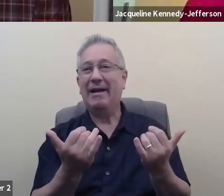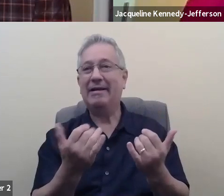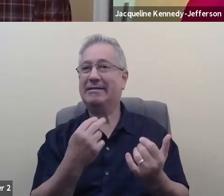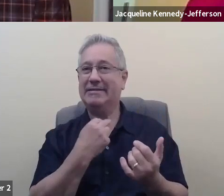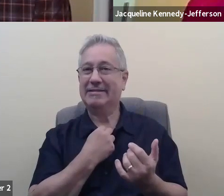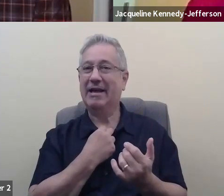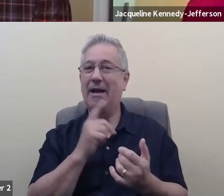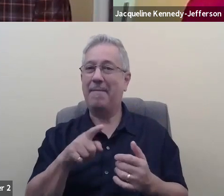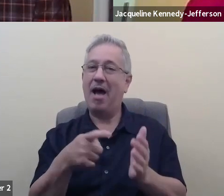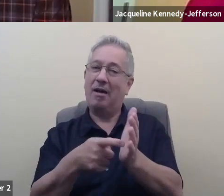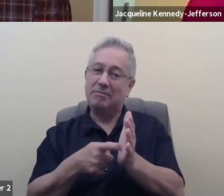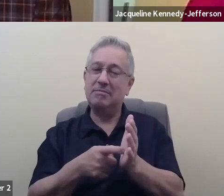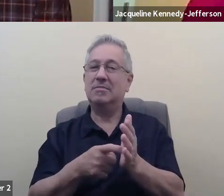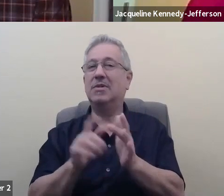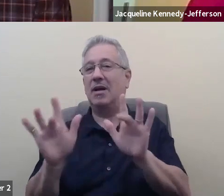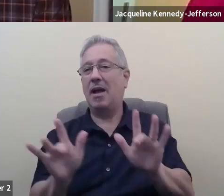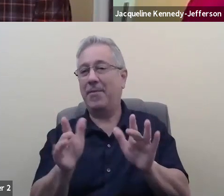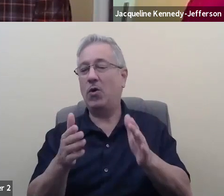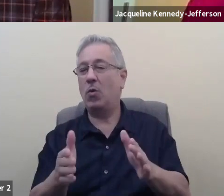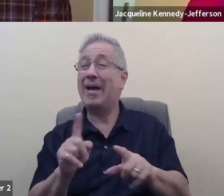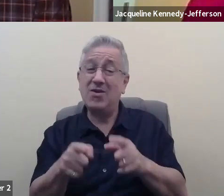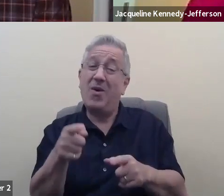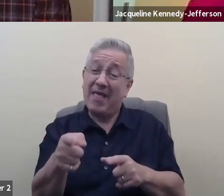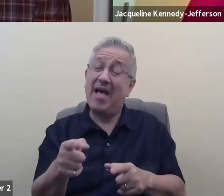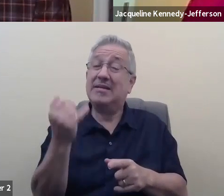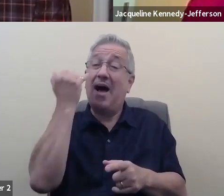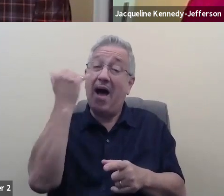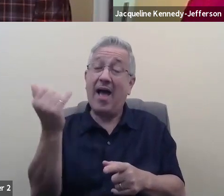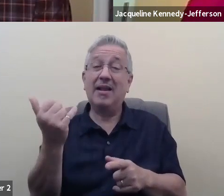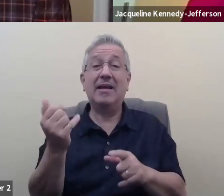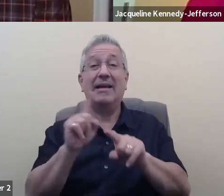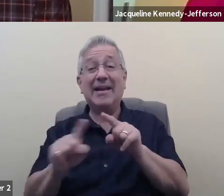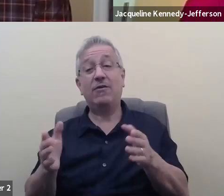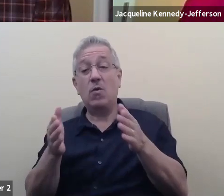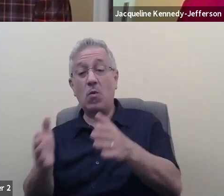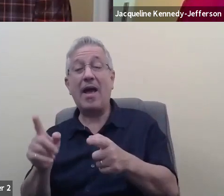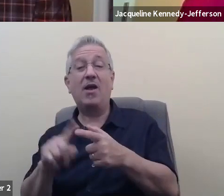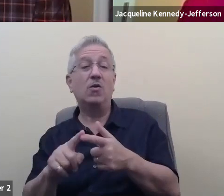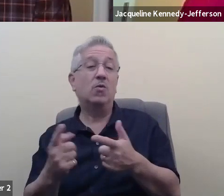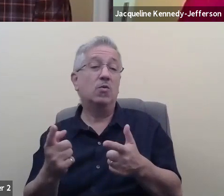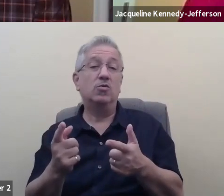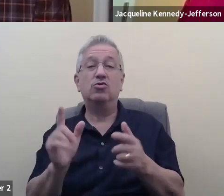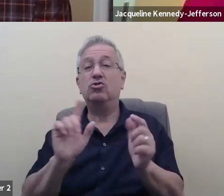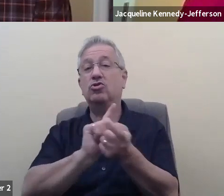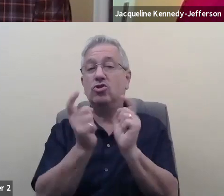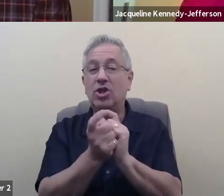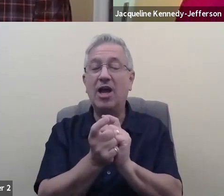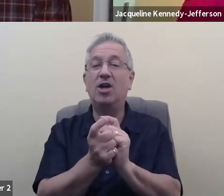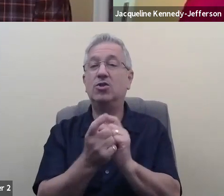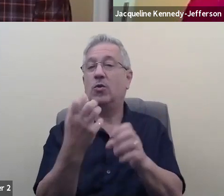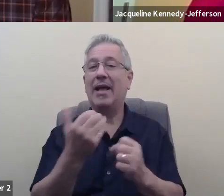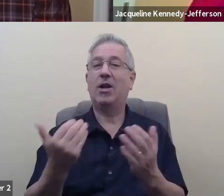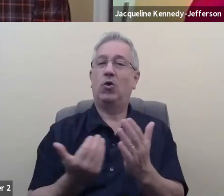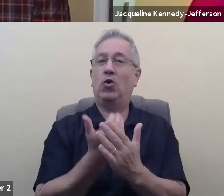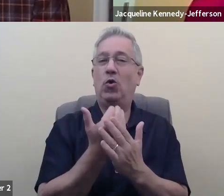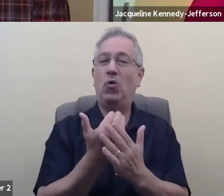again, just looking for ways to follow and find different opportunities during